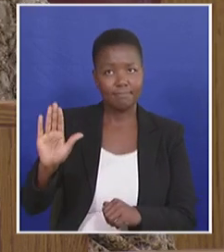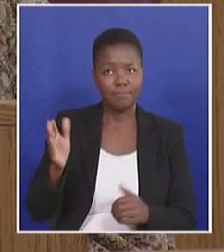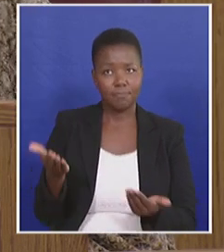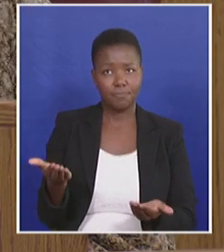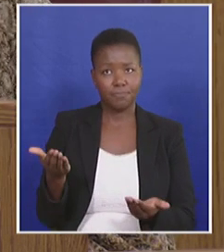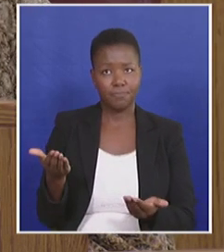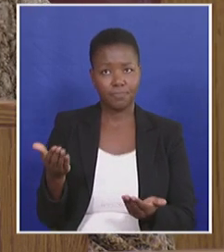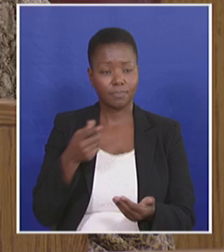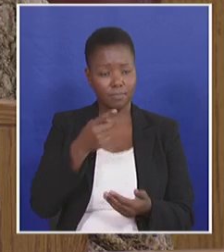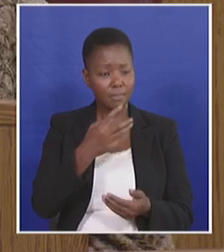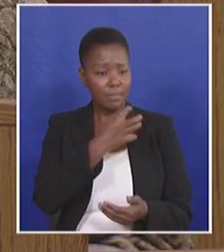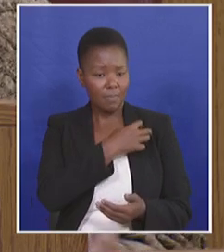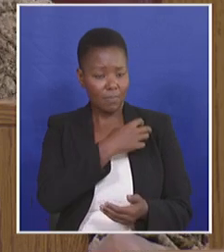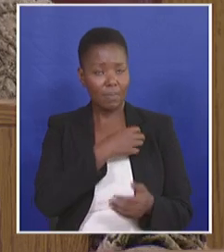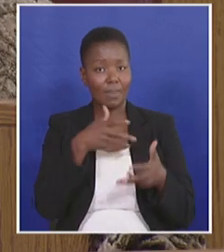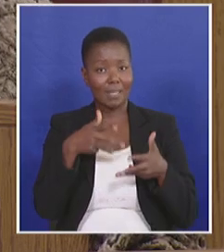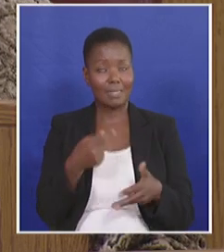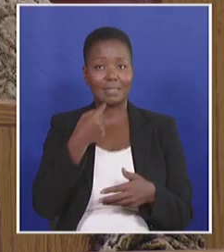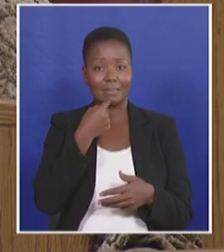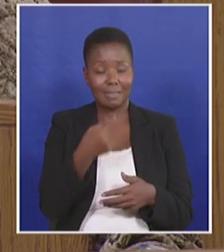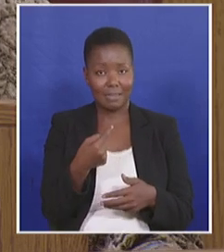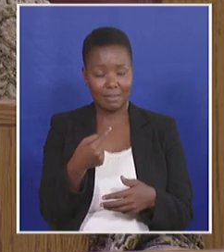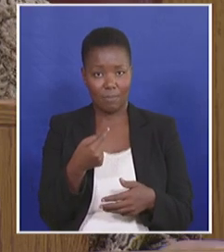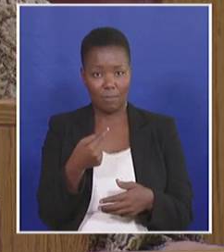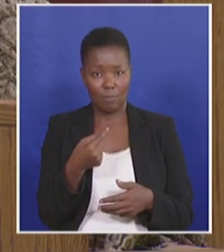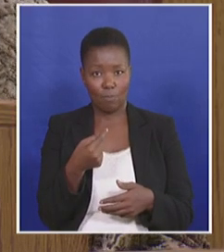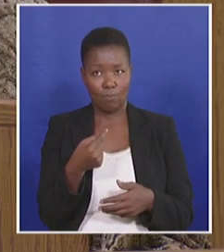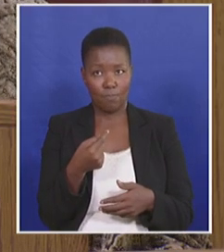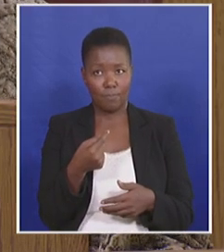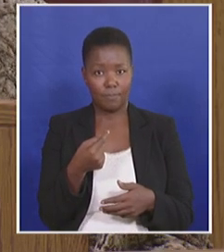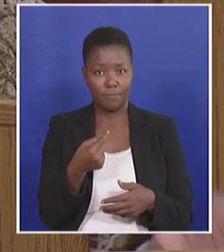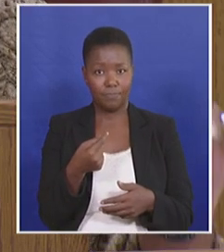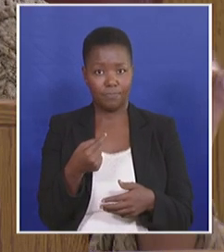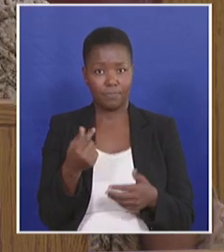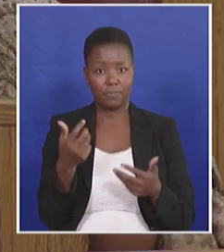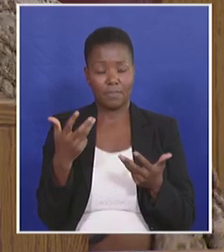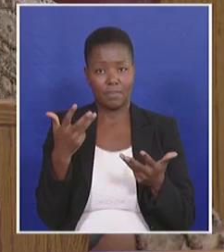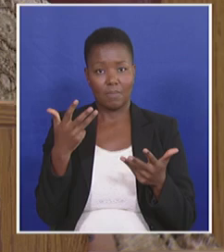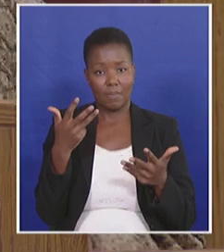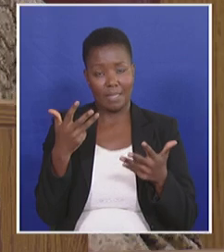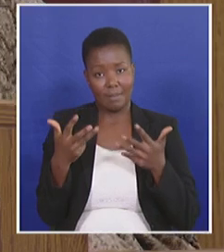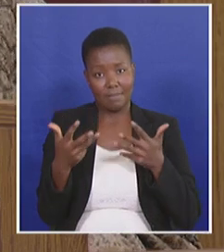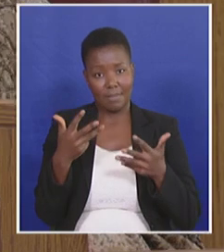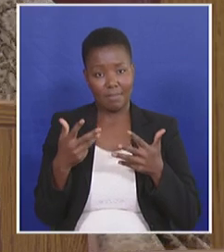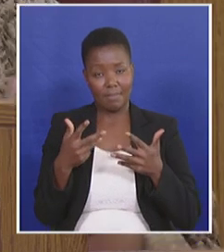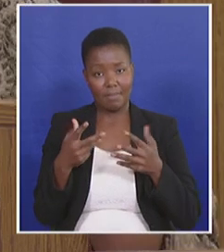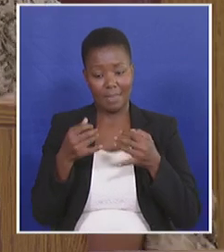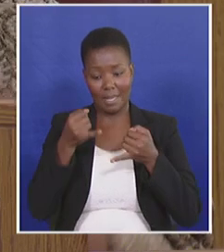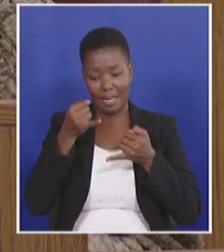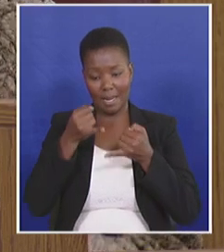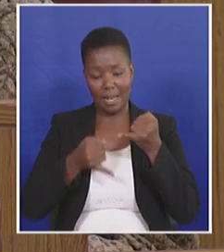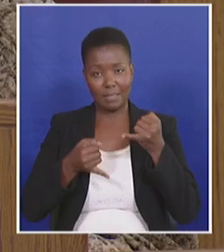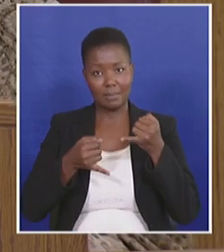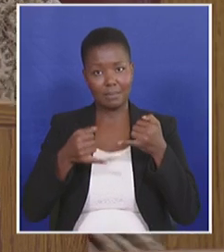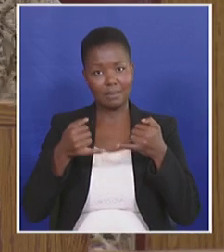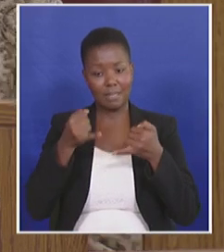The Minister says that it would then, at the end of your question, you then